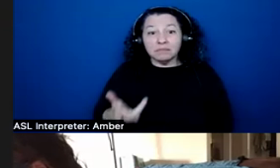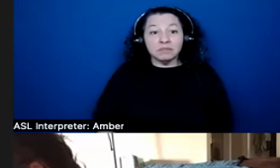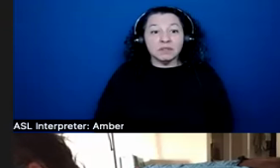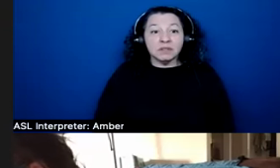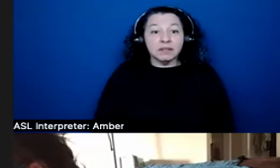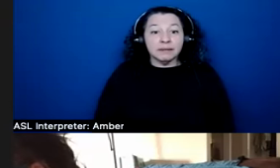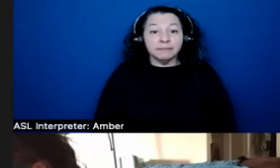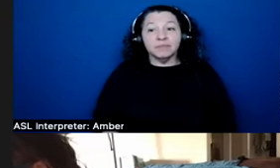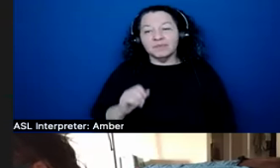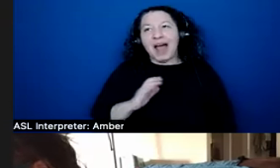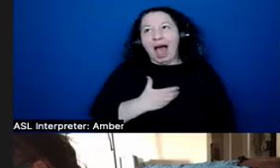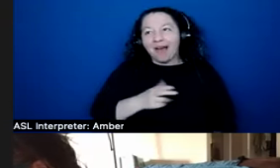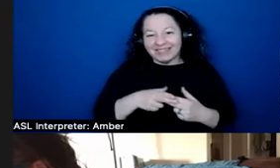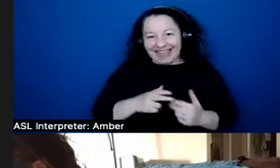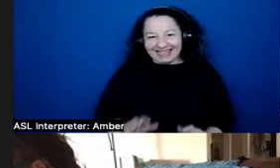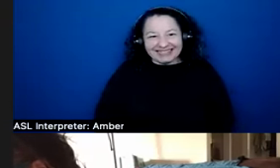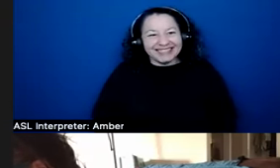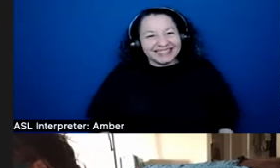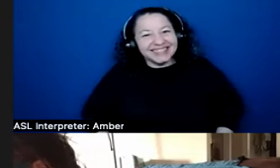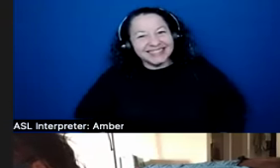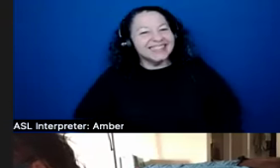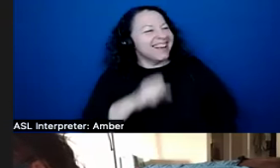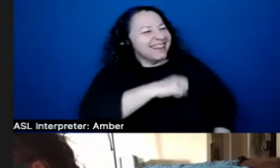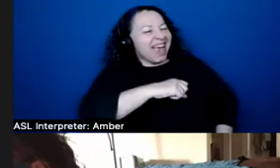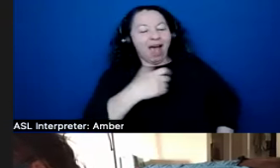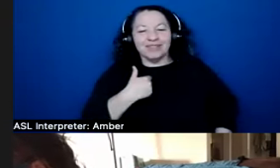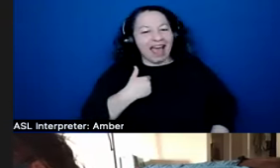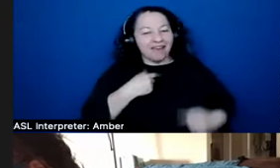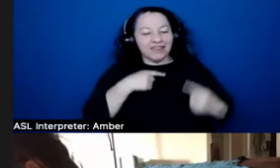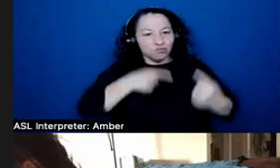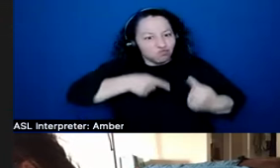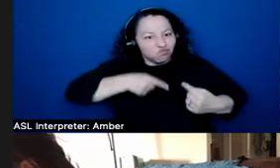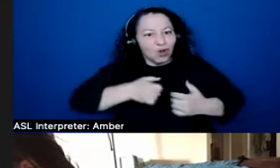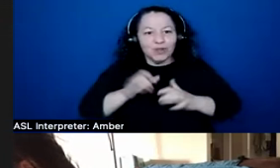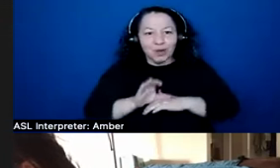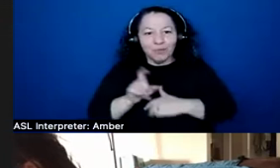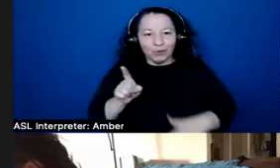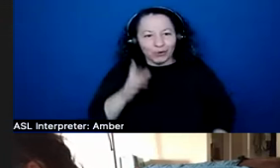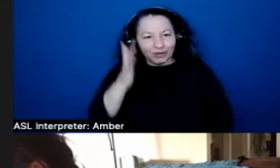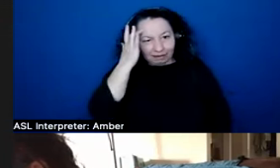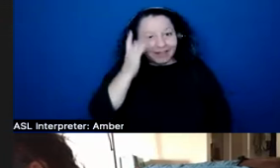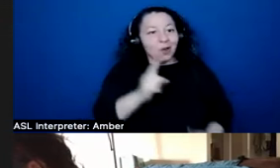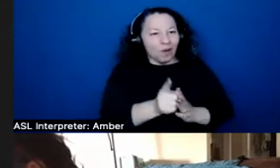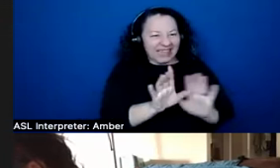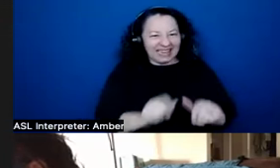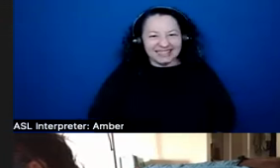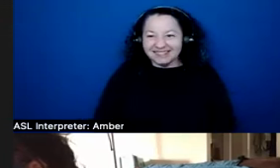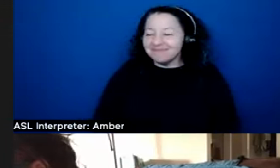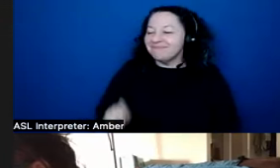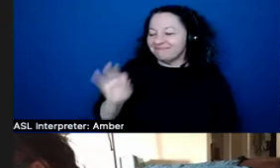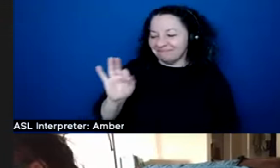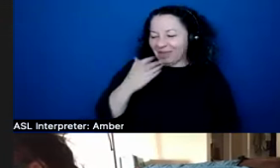Or our slides, but Yeah, I was love- just having a glitch on my computer. It'll be up in 1 second. okay, thank